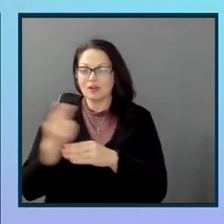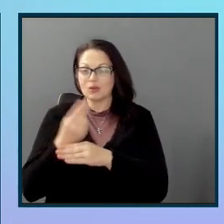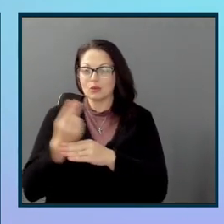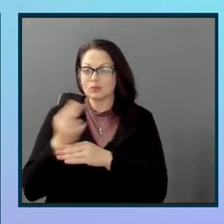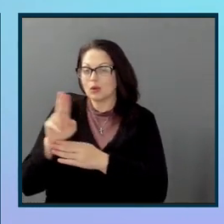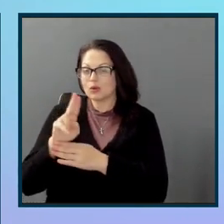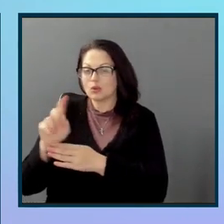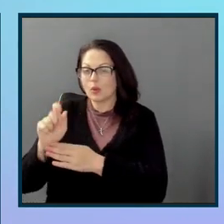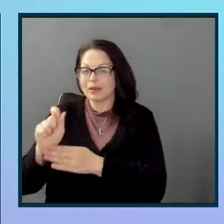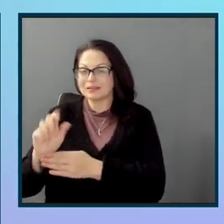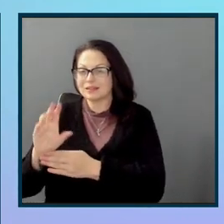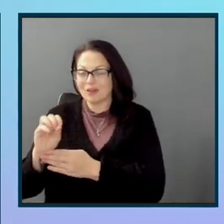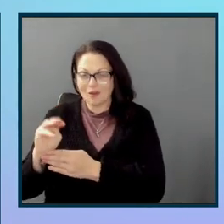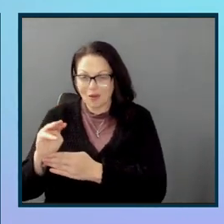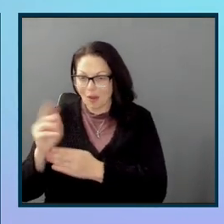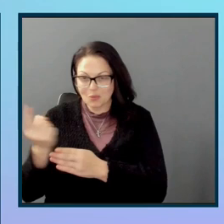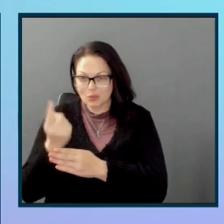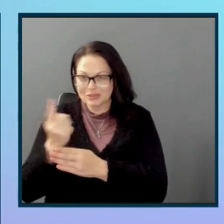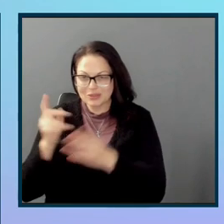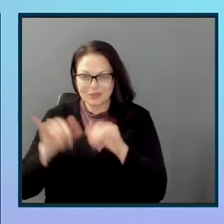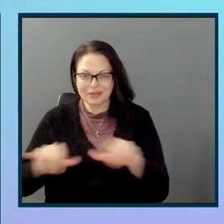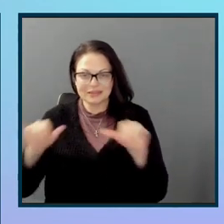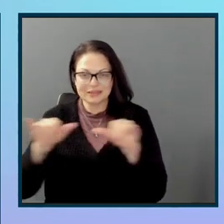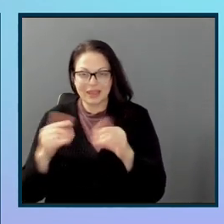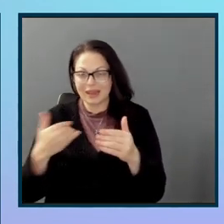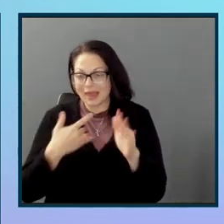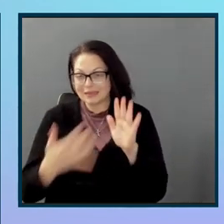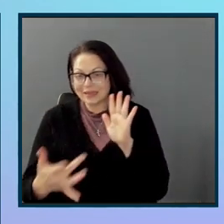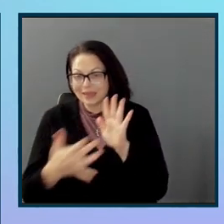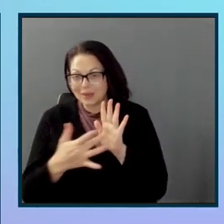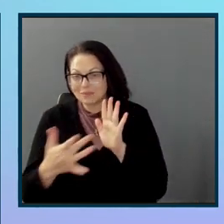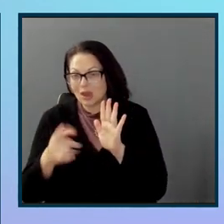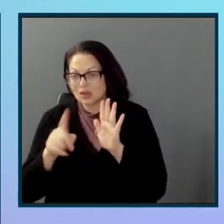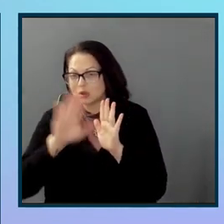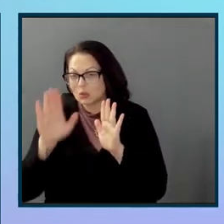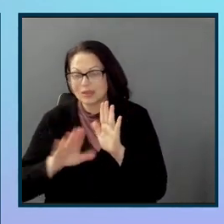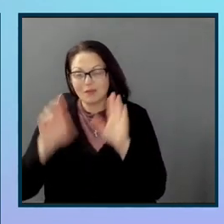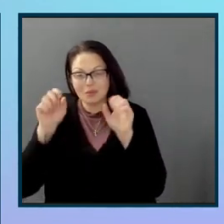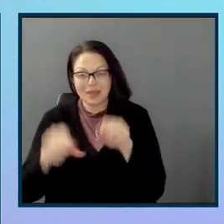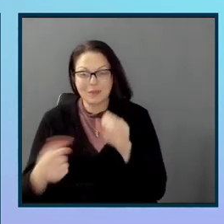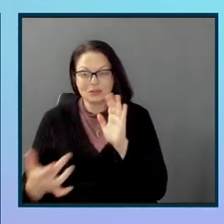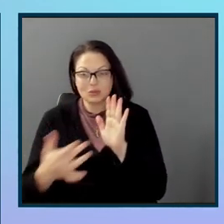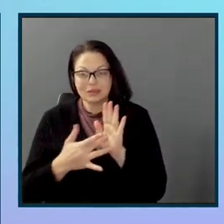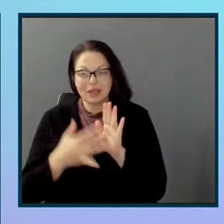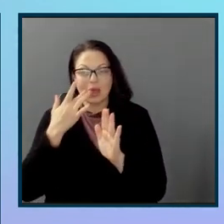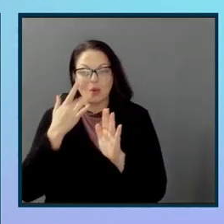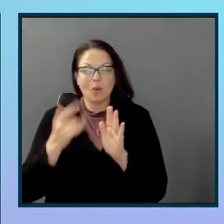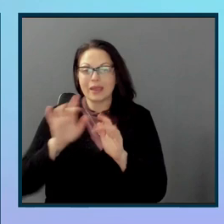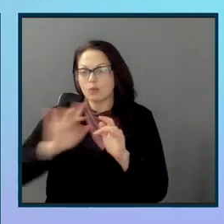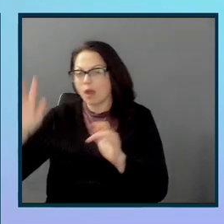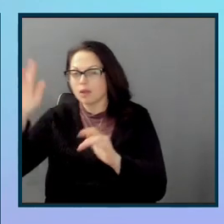unusableux.com or something similar, where it has a button that you will never be able to click because it runs away from the